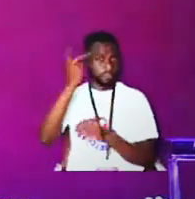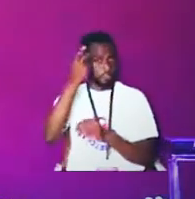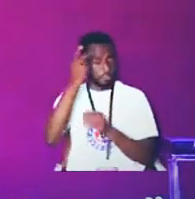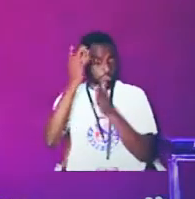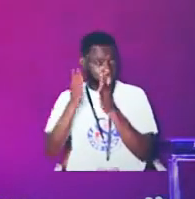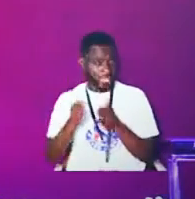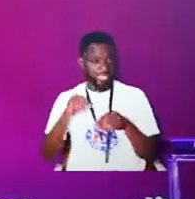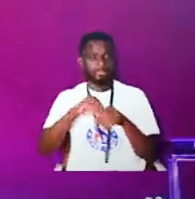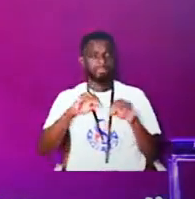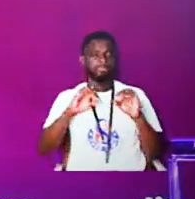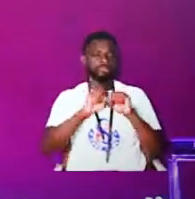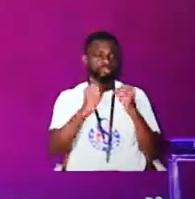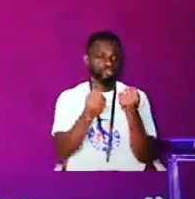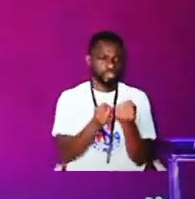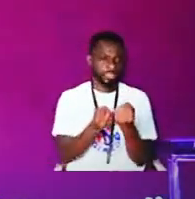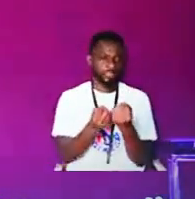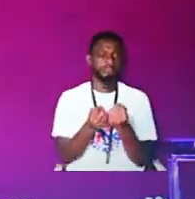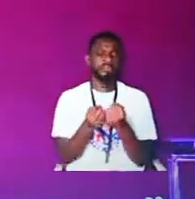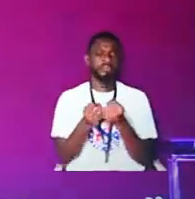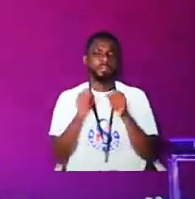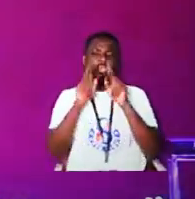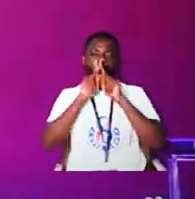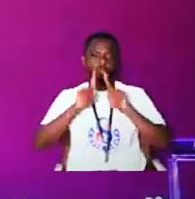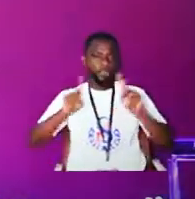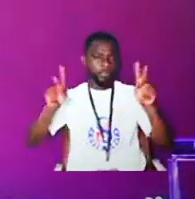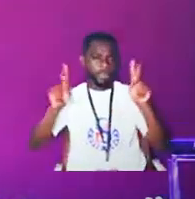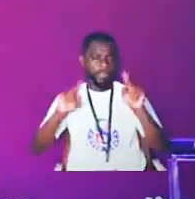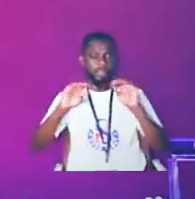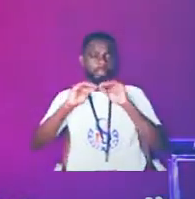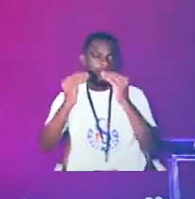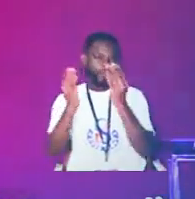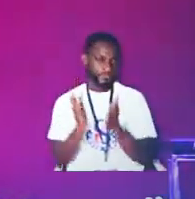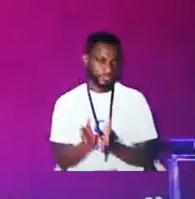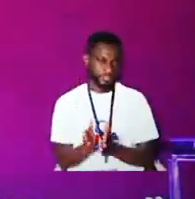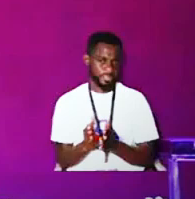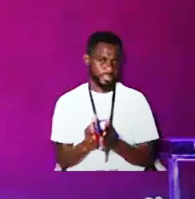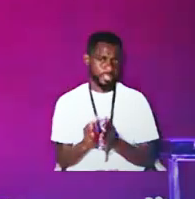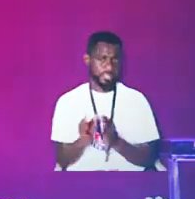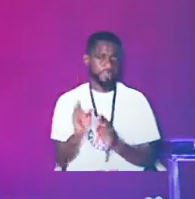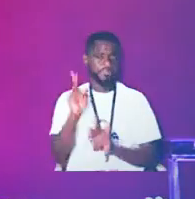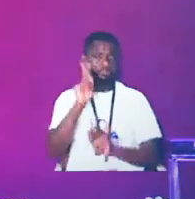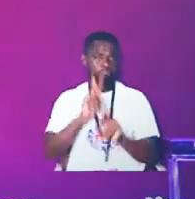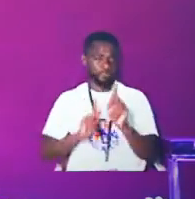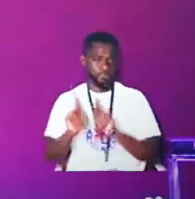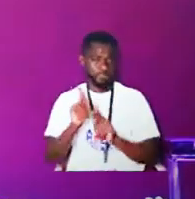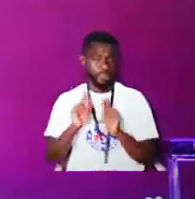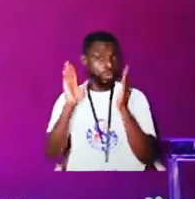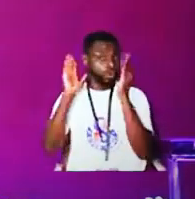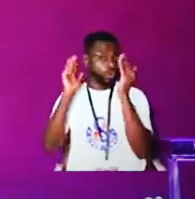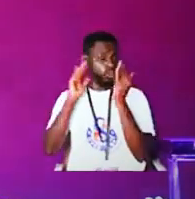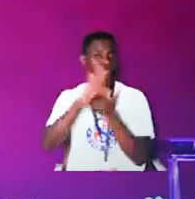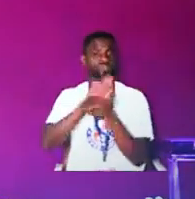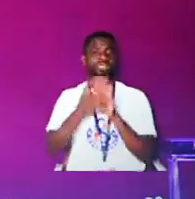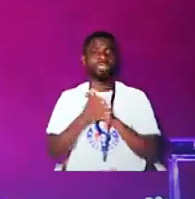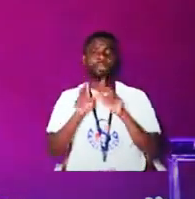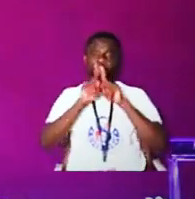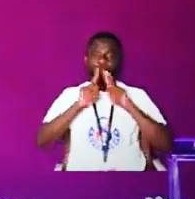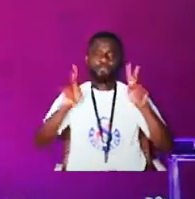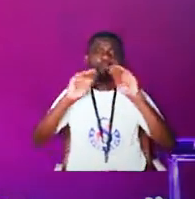in a society makes you a public official. And people who hope to be public